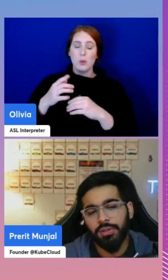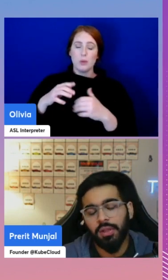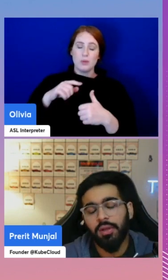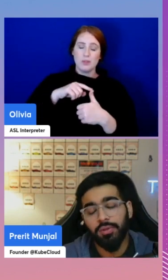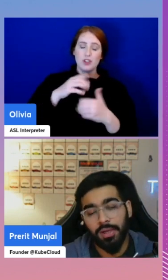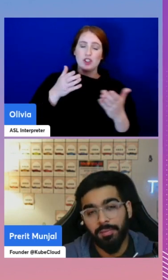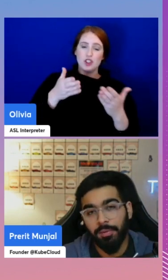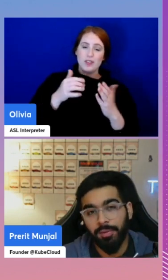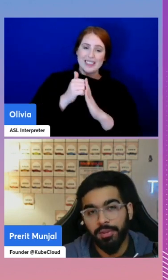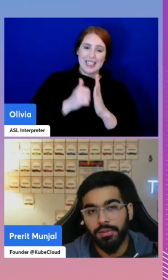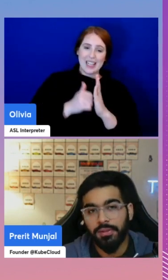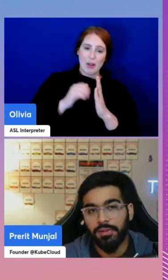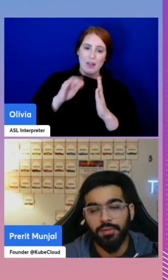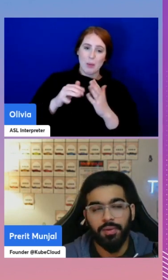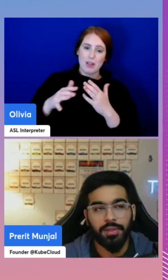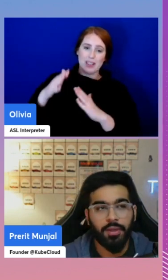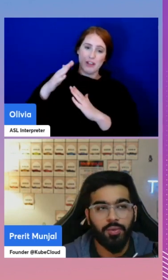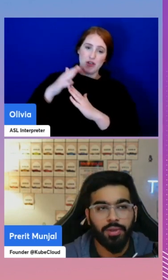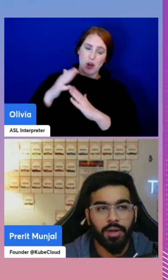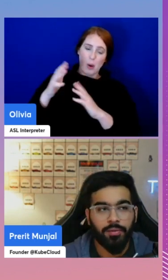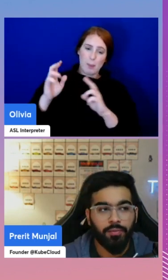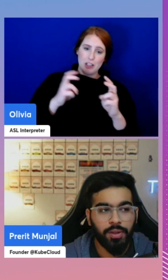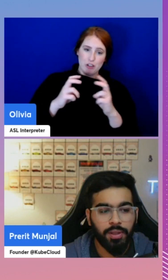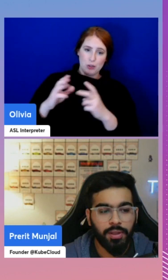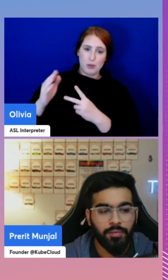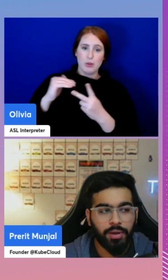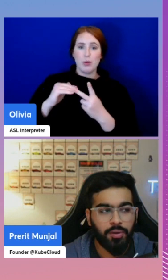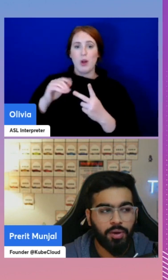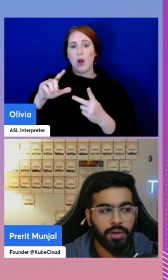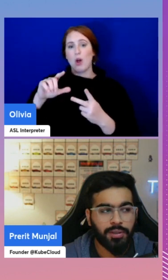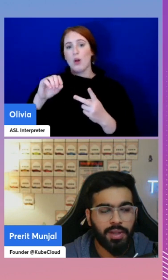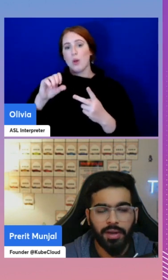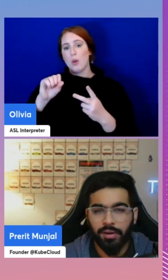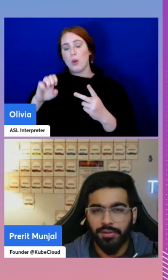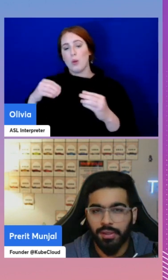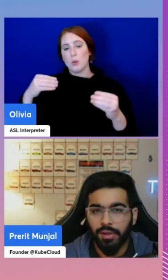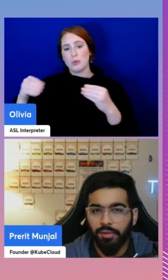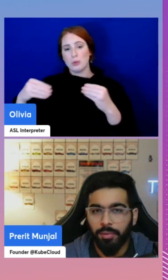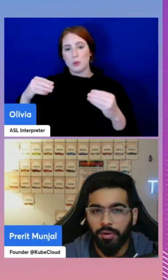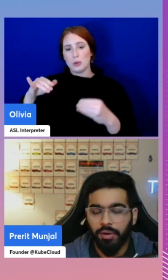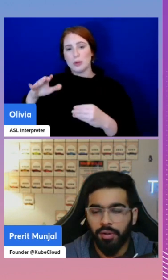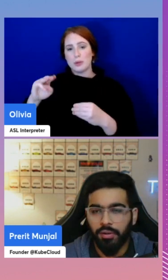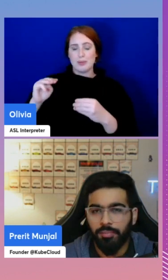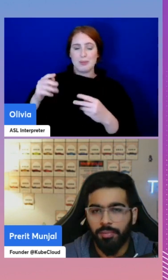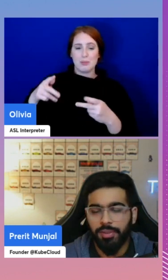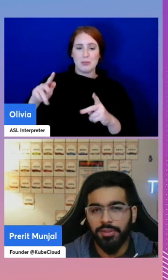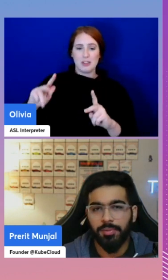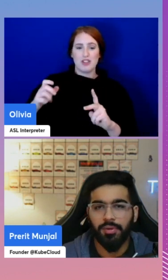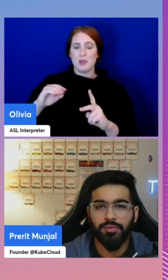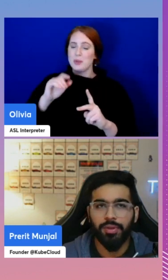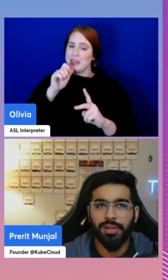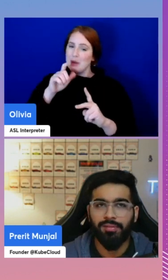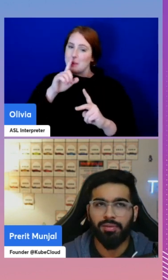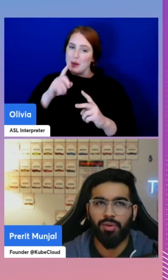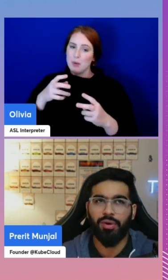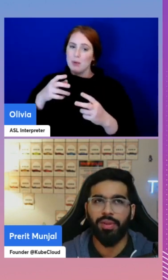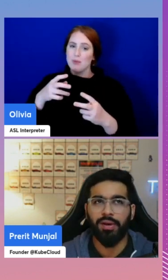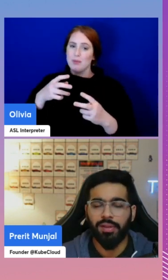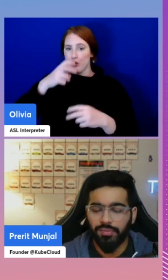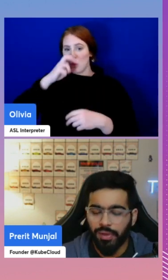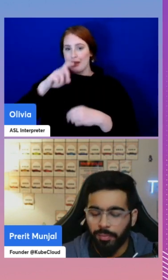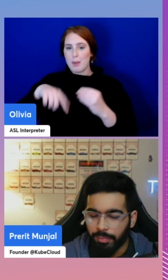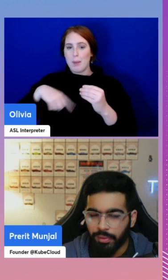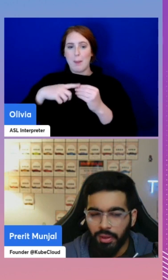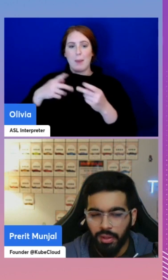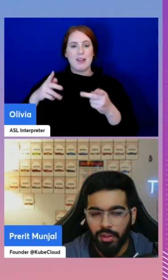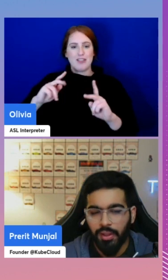thing was loose arm permissions. So as I told that we were not that restrictive about permissions because we never thought